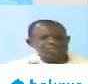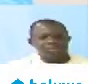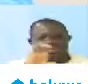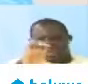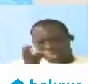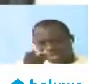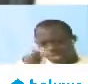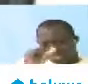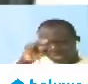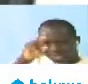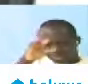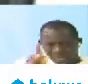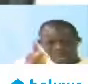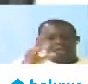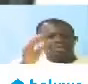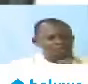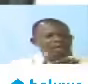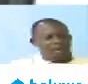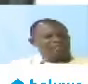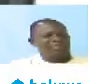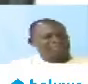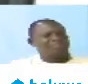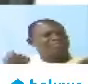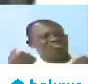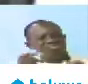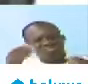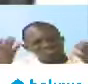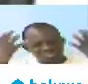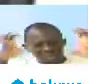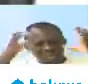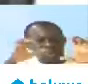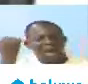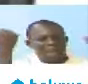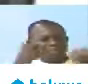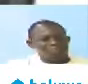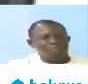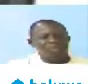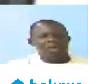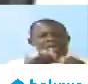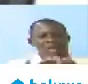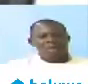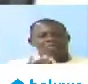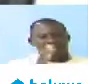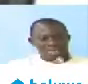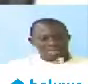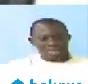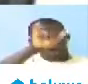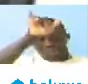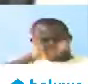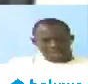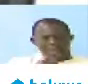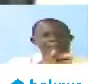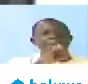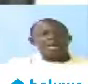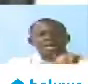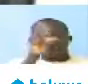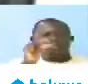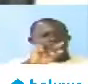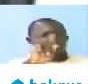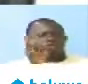So Nila ni Gaddafi kuda na kisang mo na. The year that Gaddafi took over in a